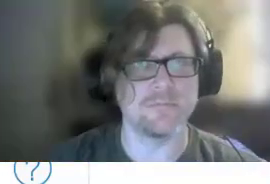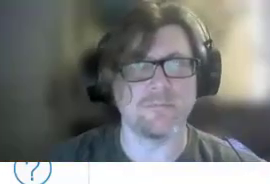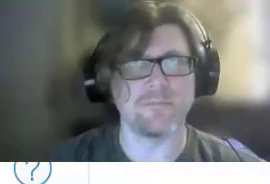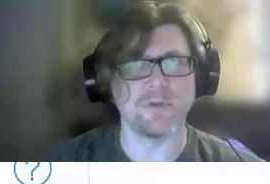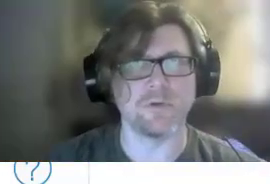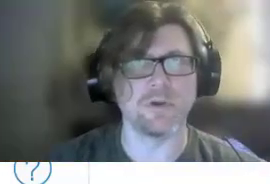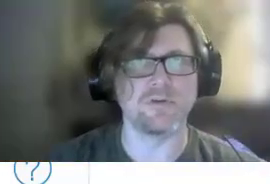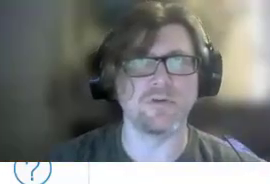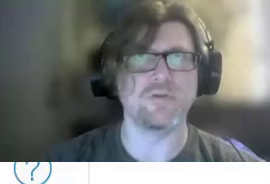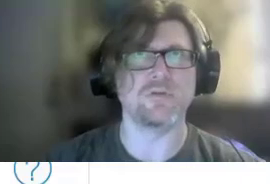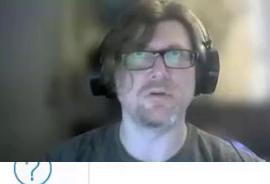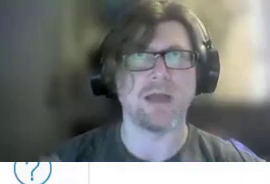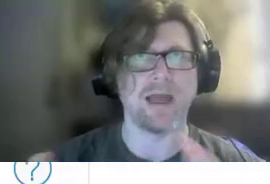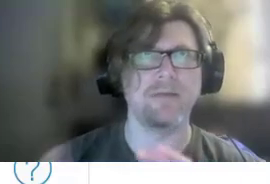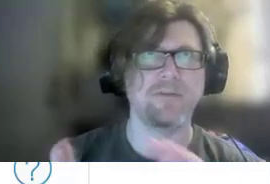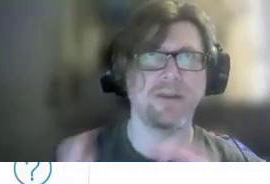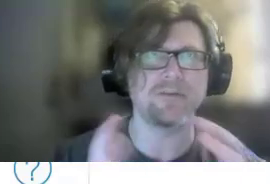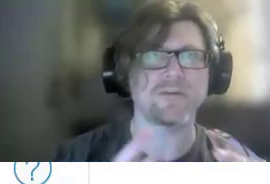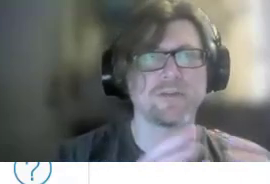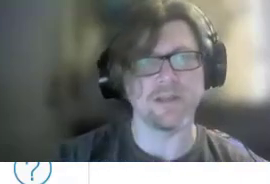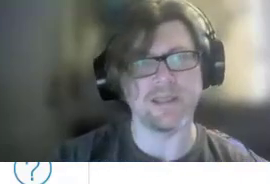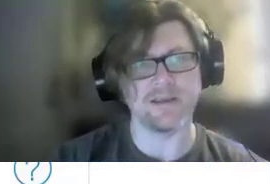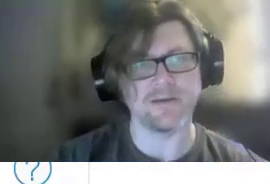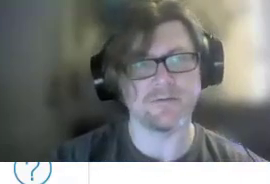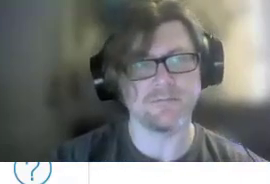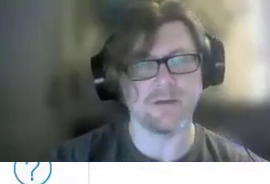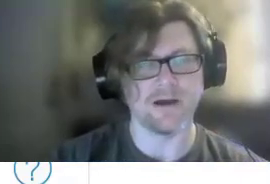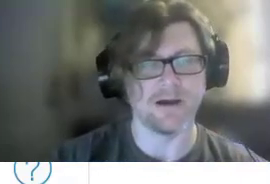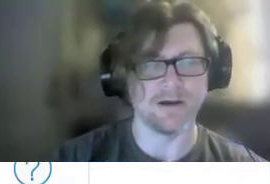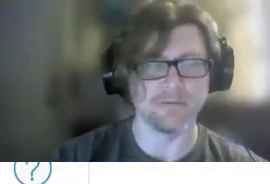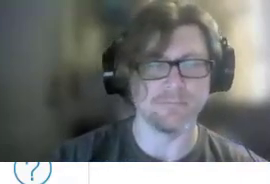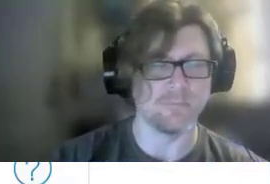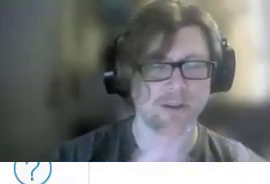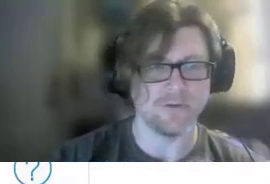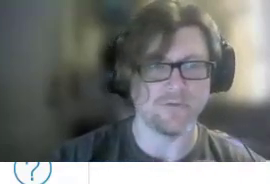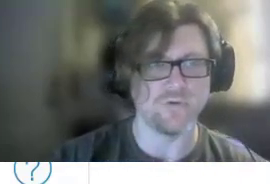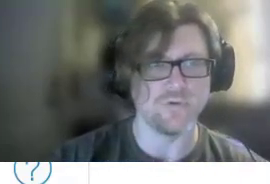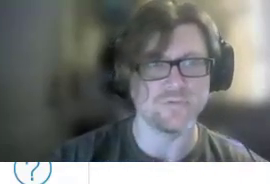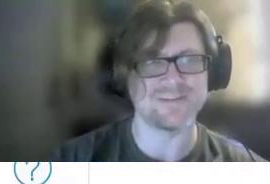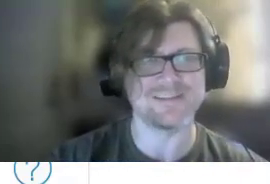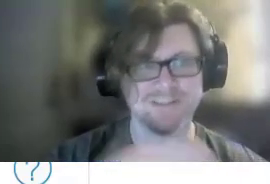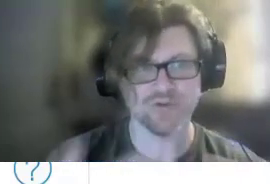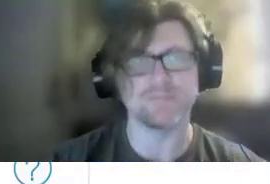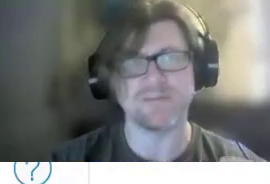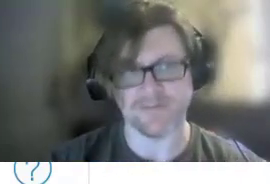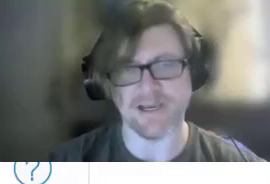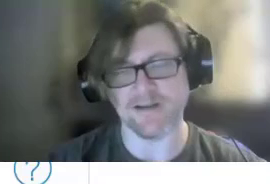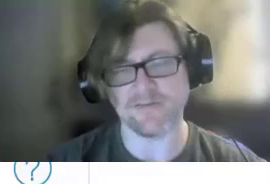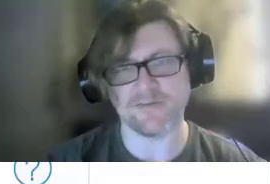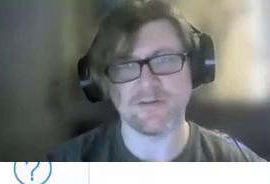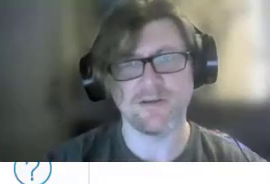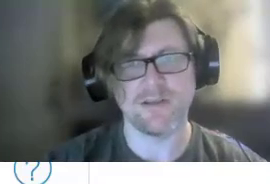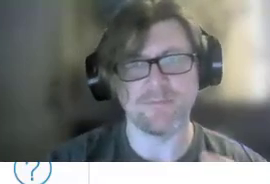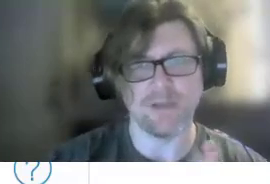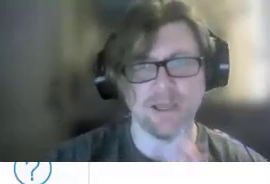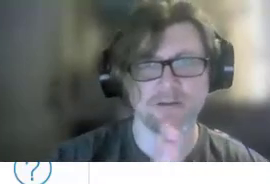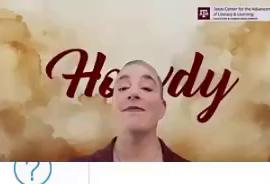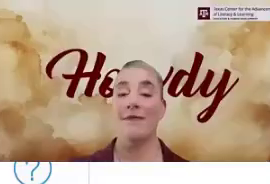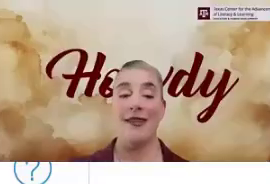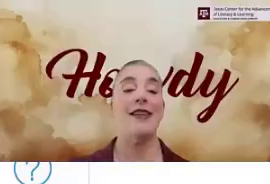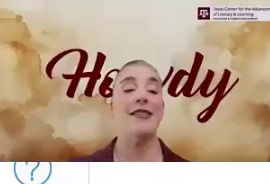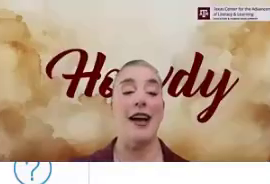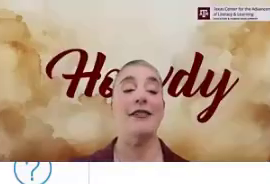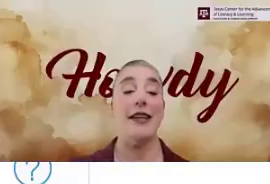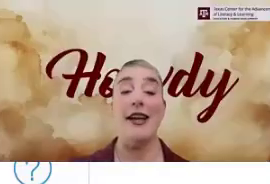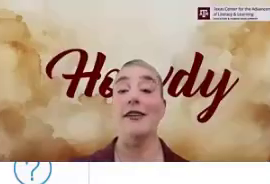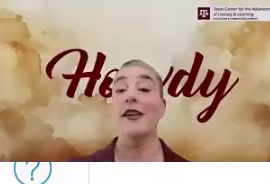So, do you insert the link to descriptive text if you